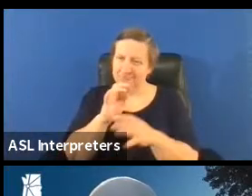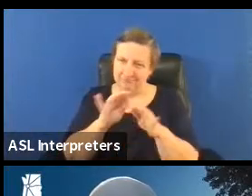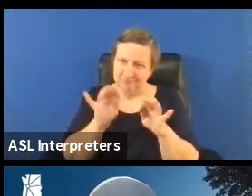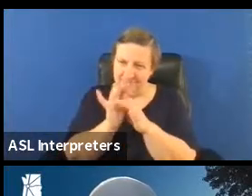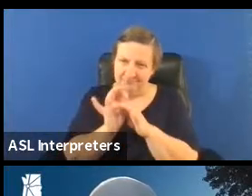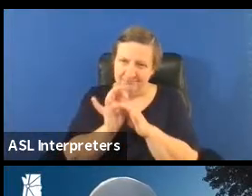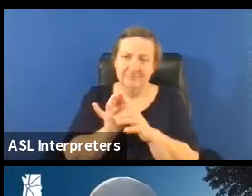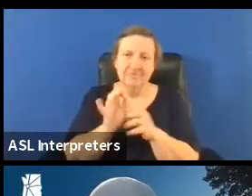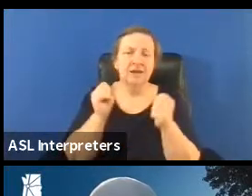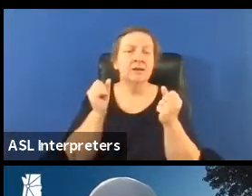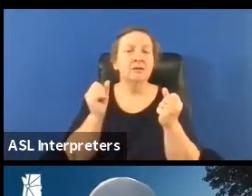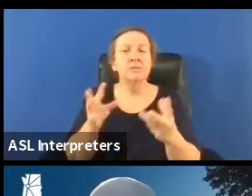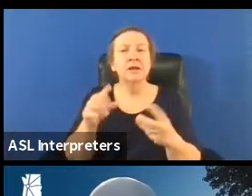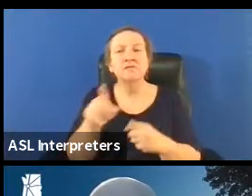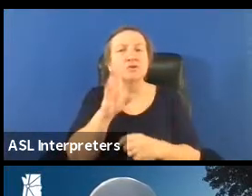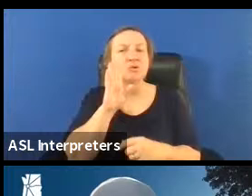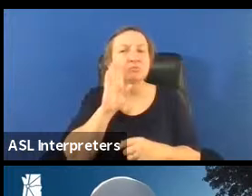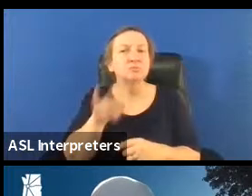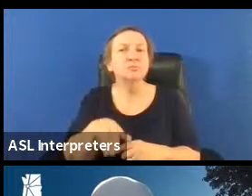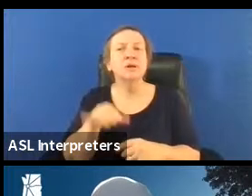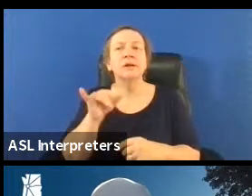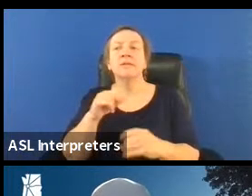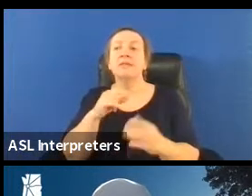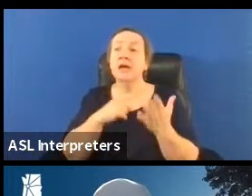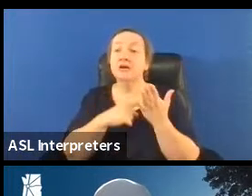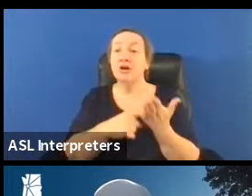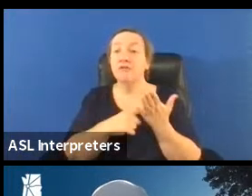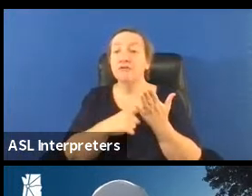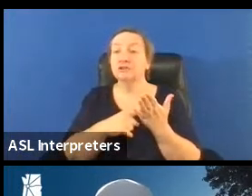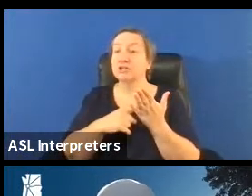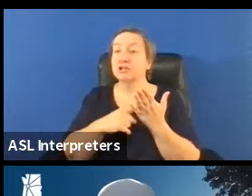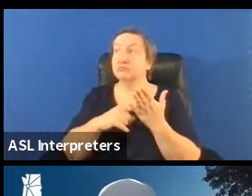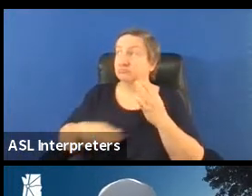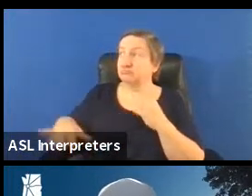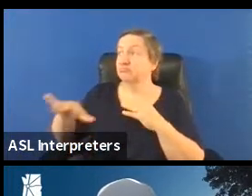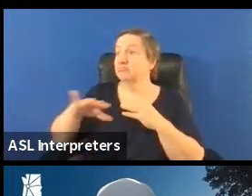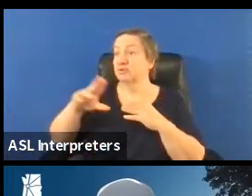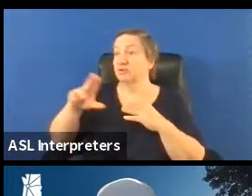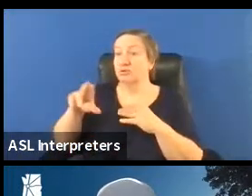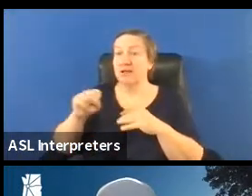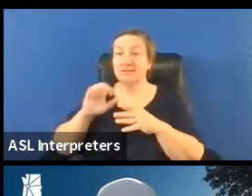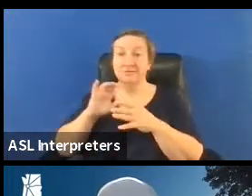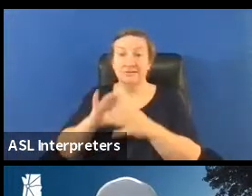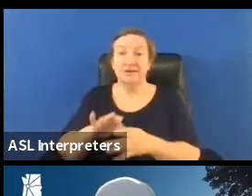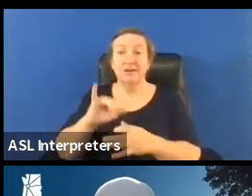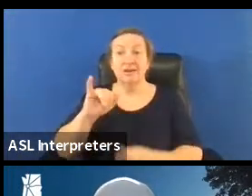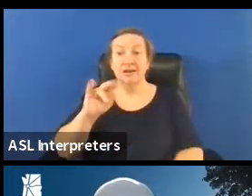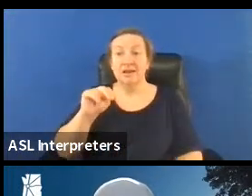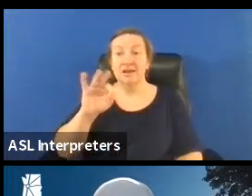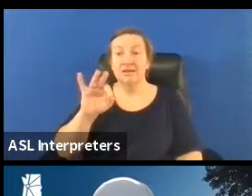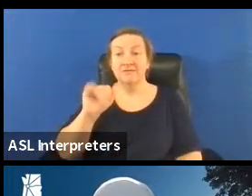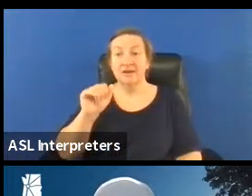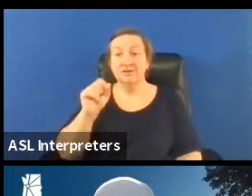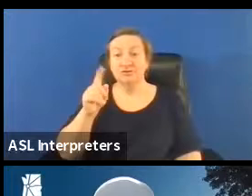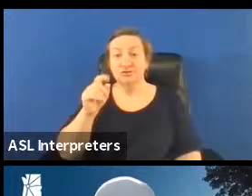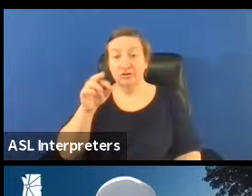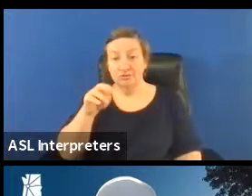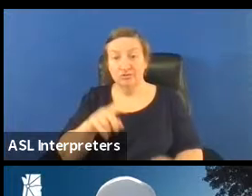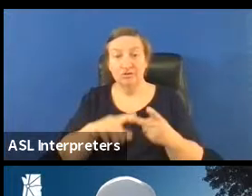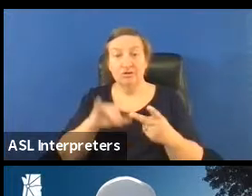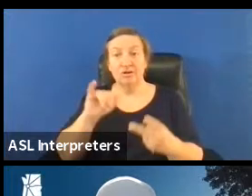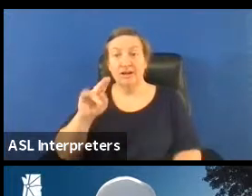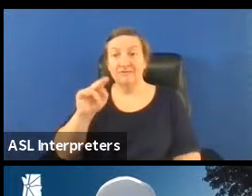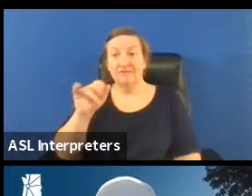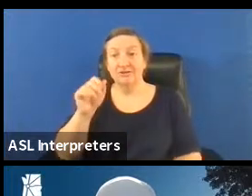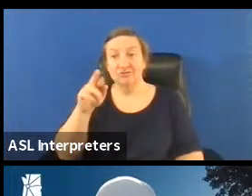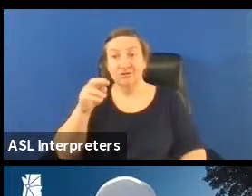you know, with the conversation that's going on nationally with infrastructure and infrastructure funding, with what's